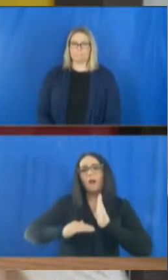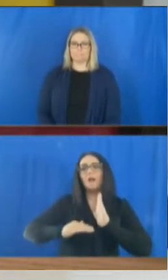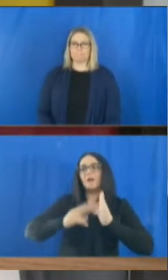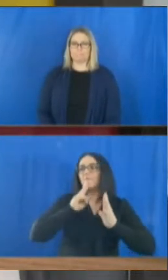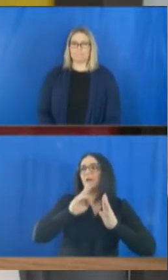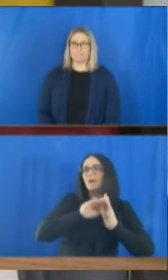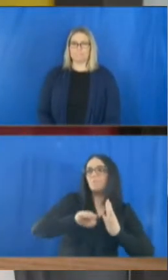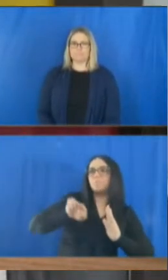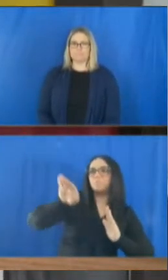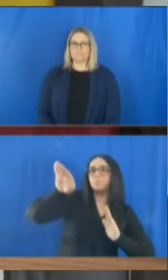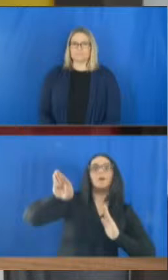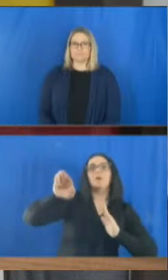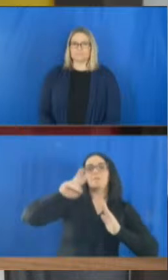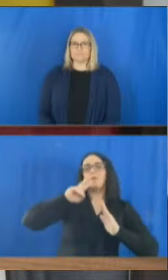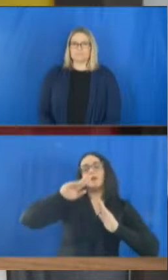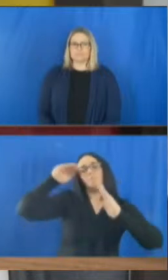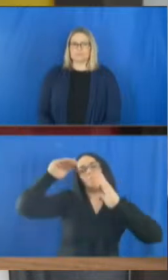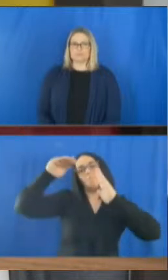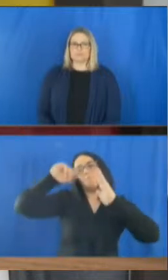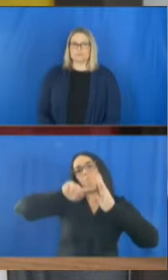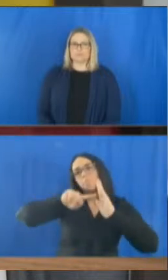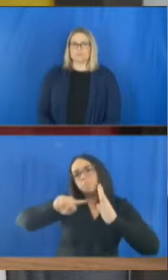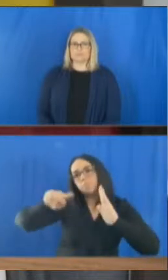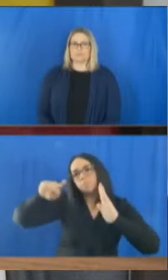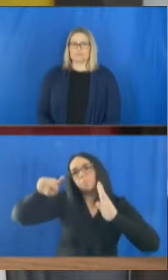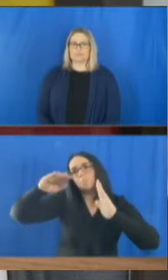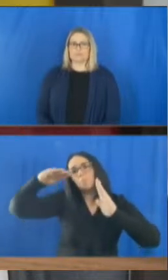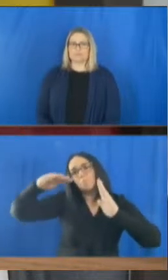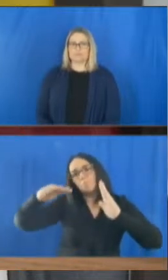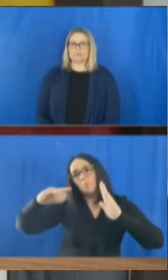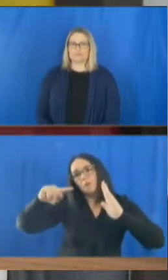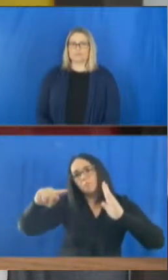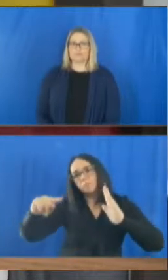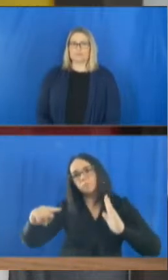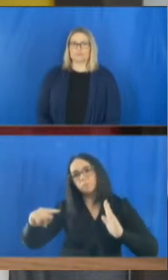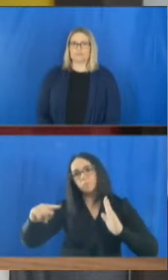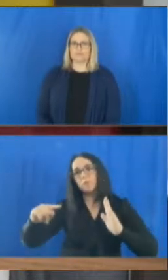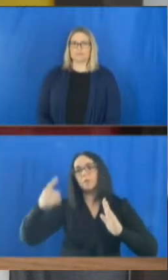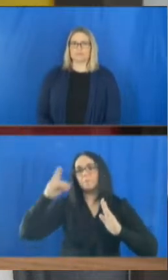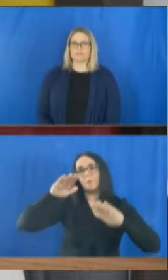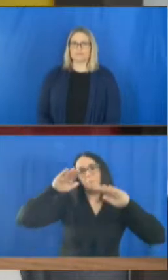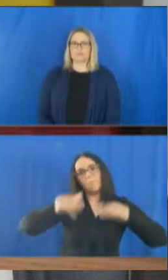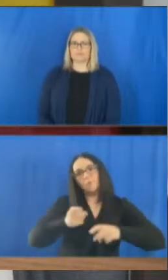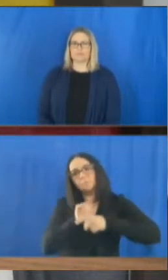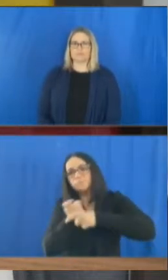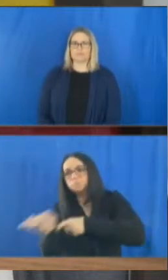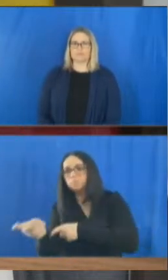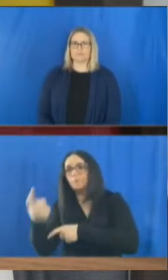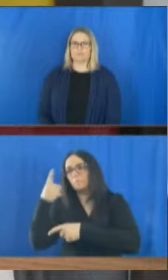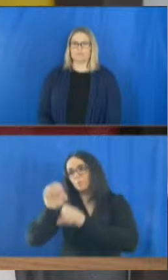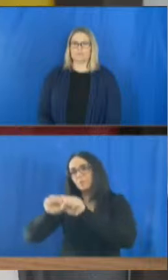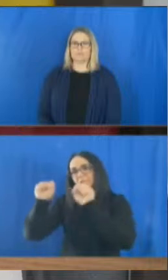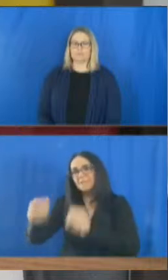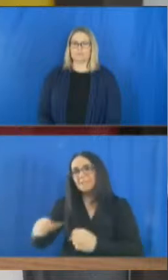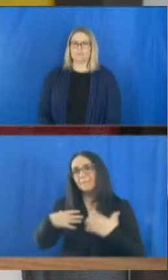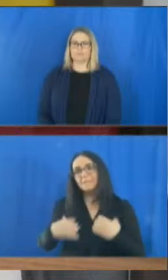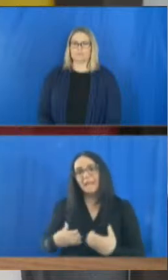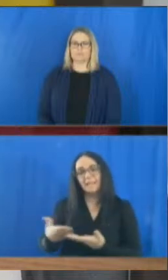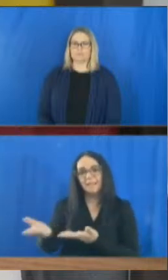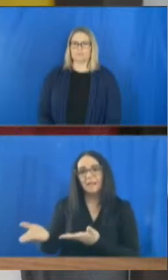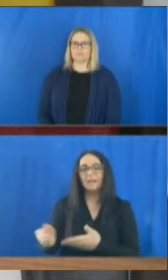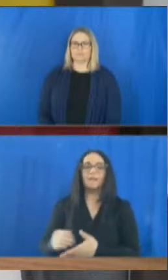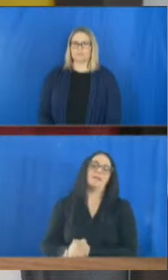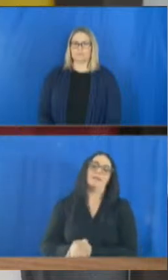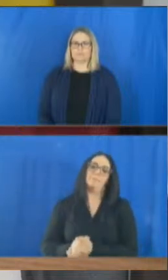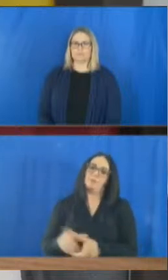besoin. At level 2, there will be fewer restrictions and more opportunity for movement and interaction. Please